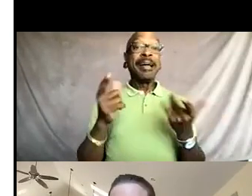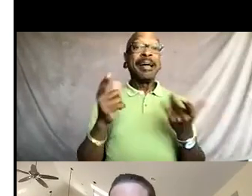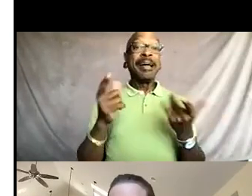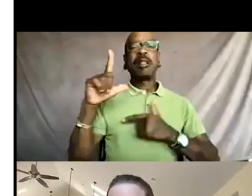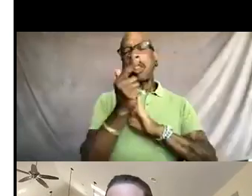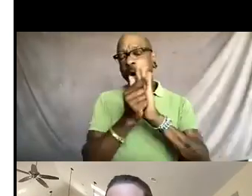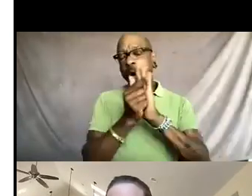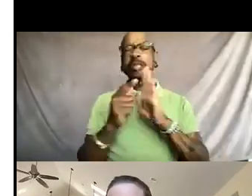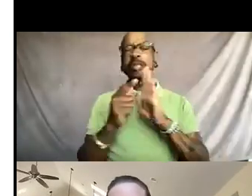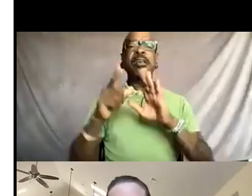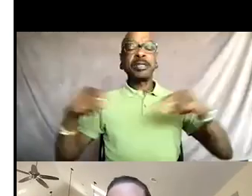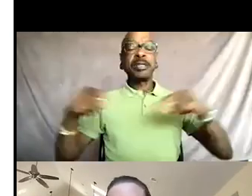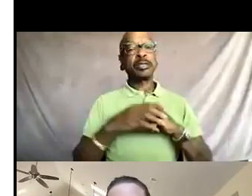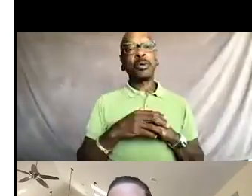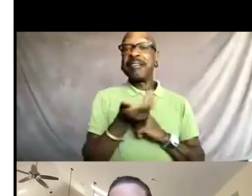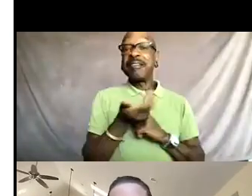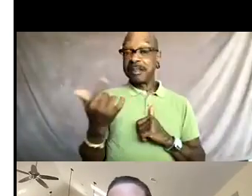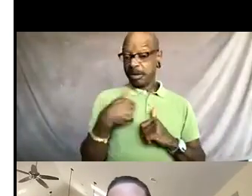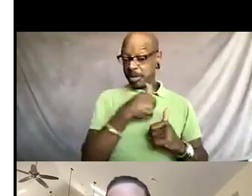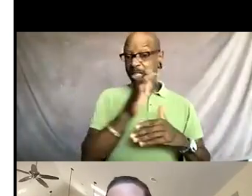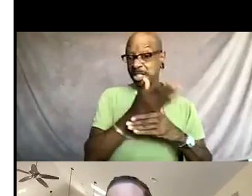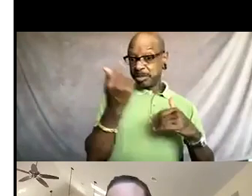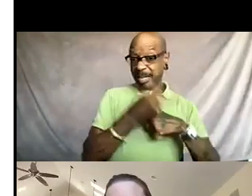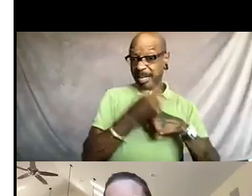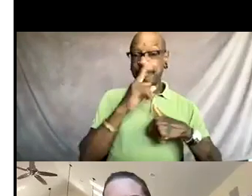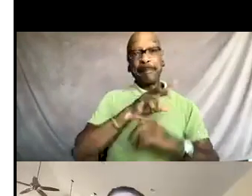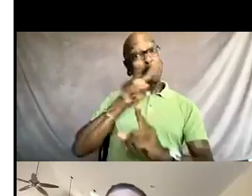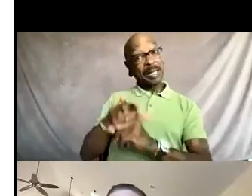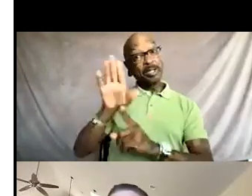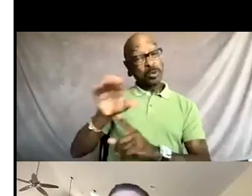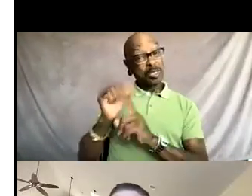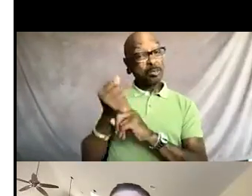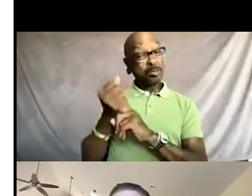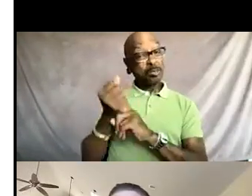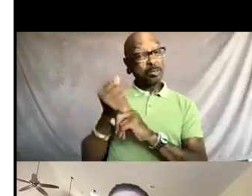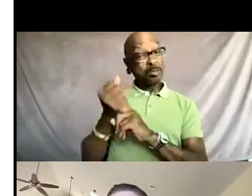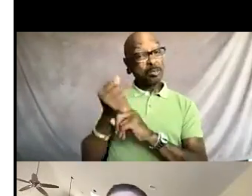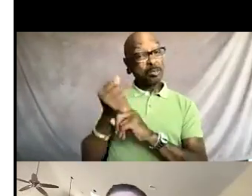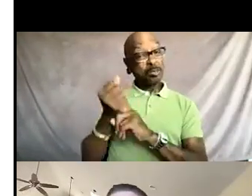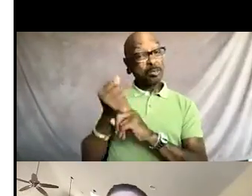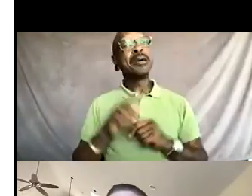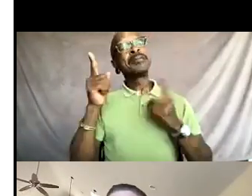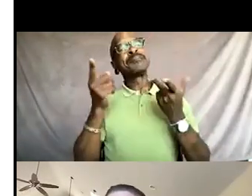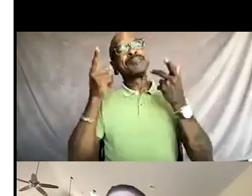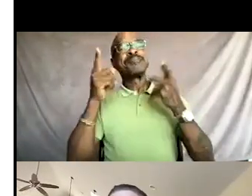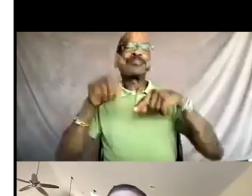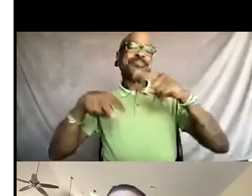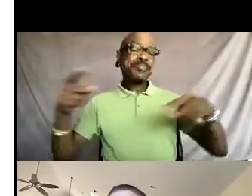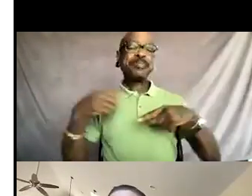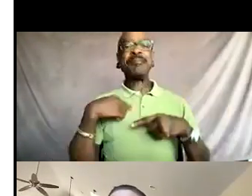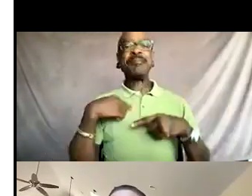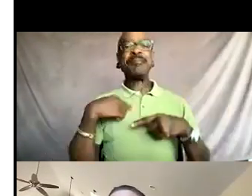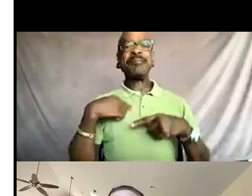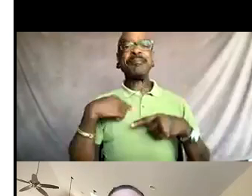apply in your situation. And also just situations vary, like the wide variety of real estate projects emerging around the US right now have so many